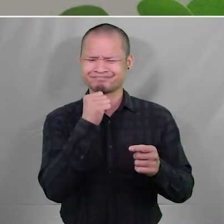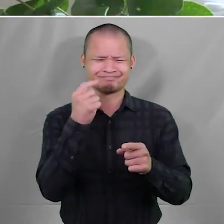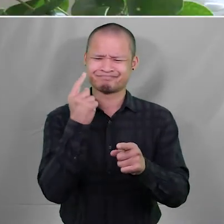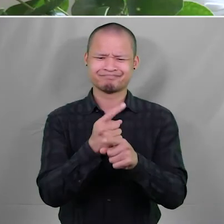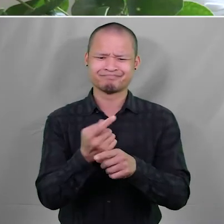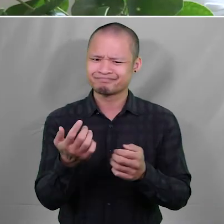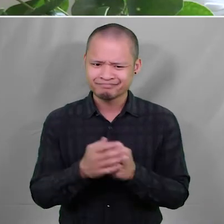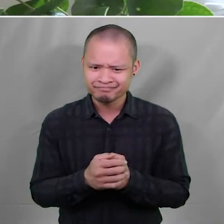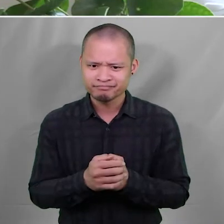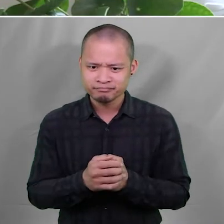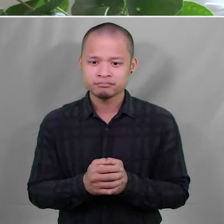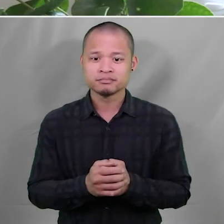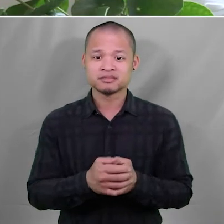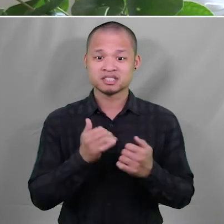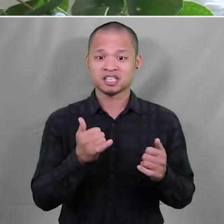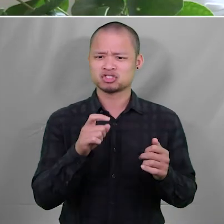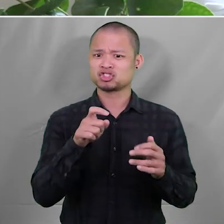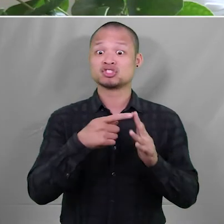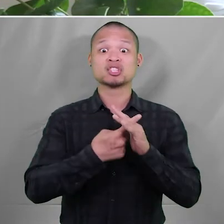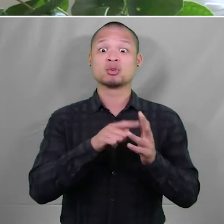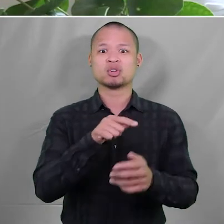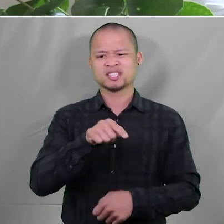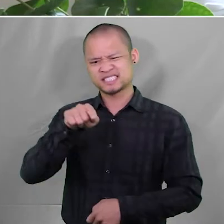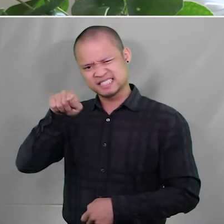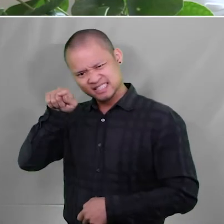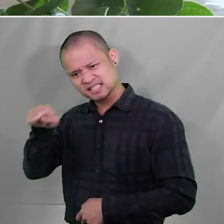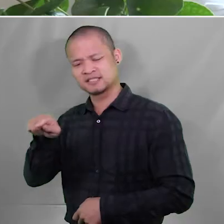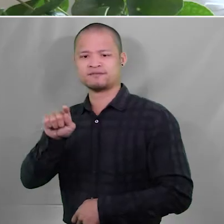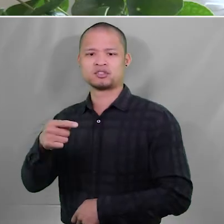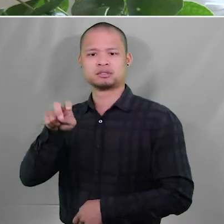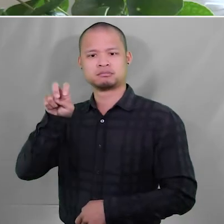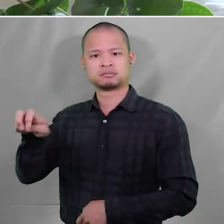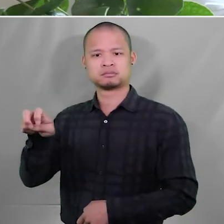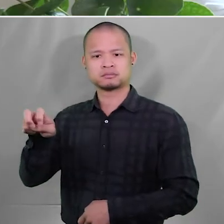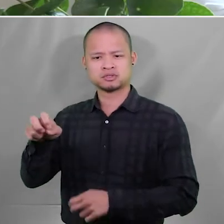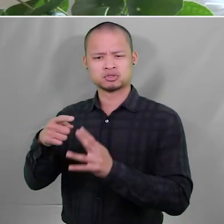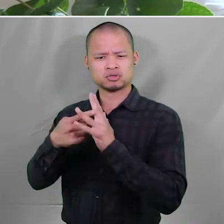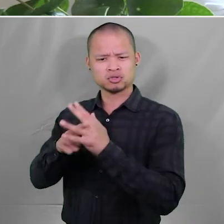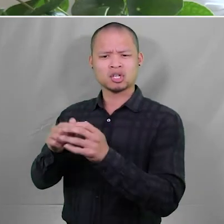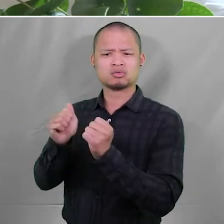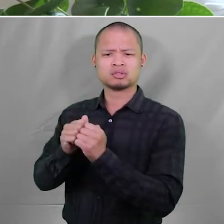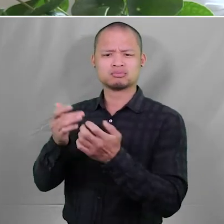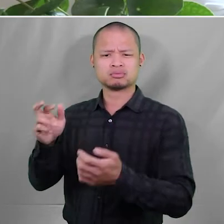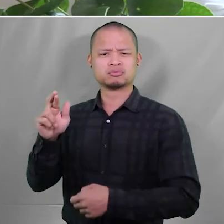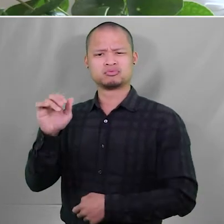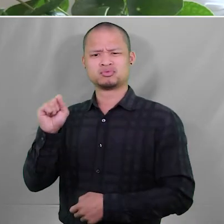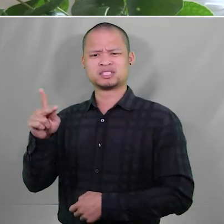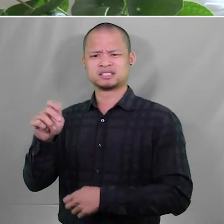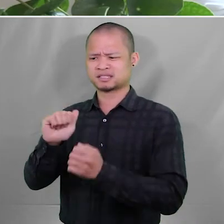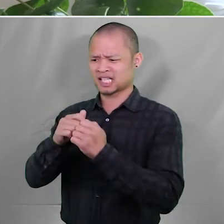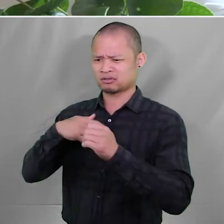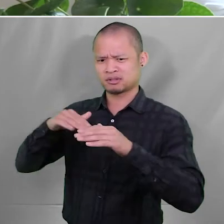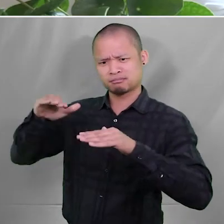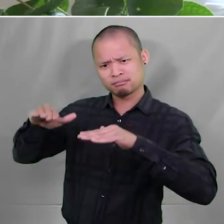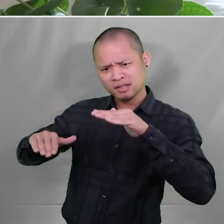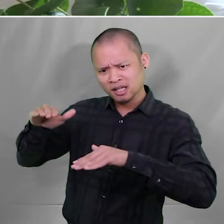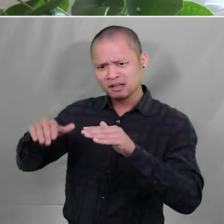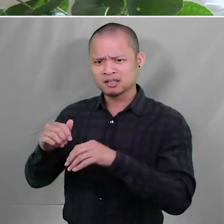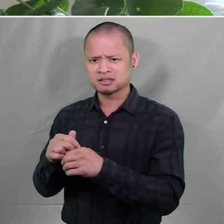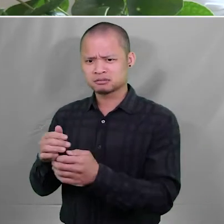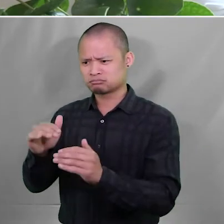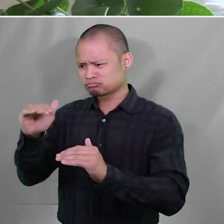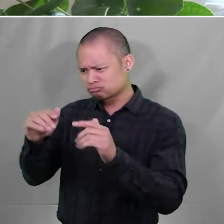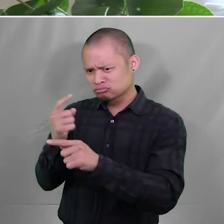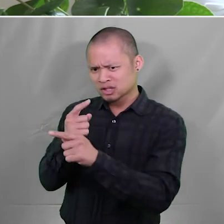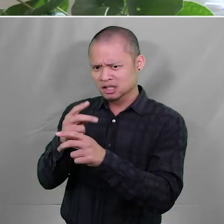wrong. What we should be doing is starting from the other end of the continuum. Start with the dignity of risk, and then we can balance that approach